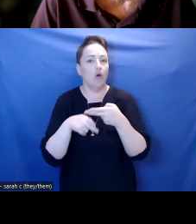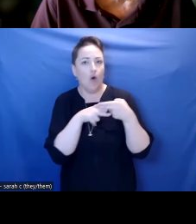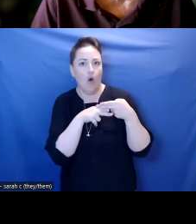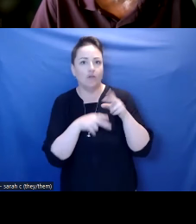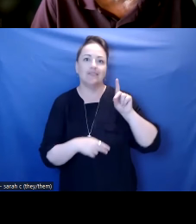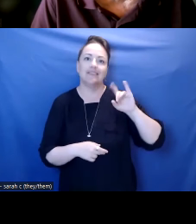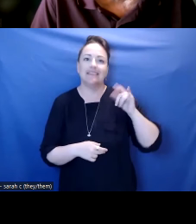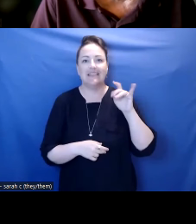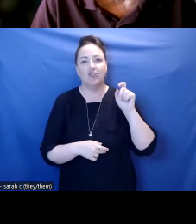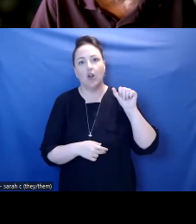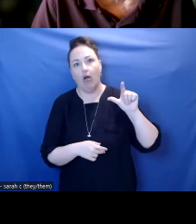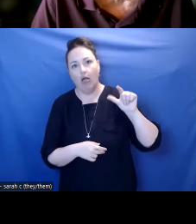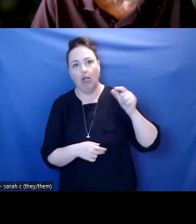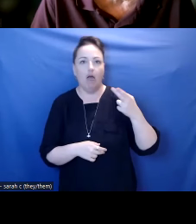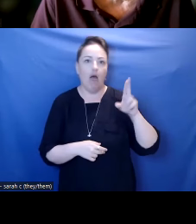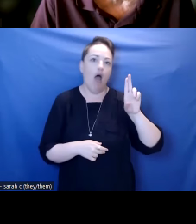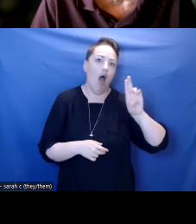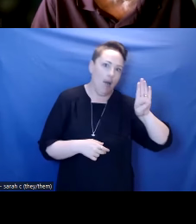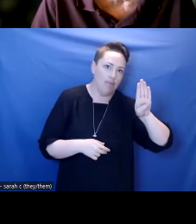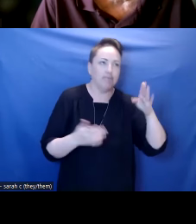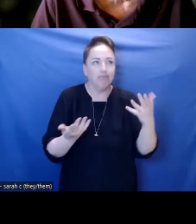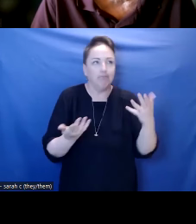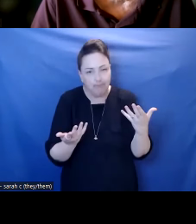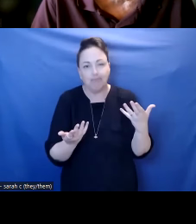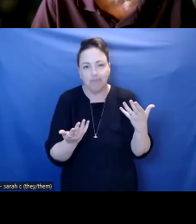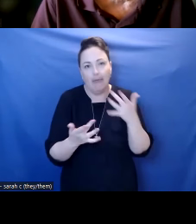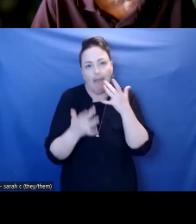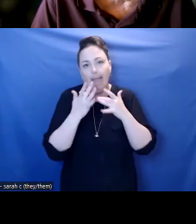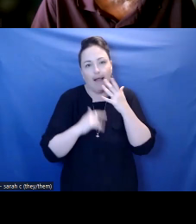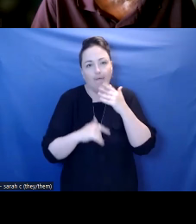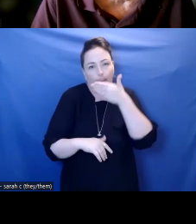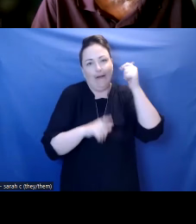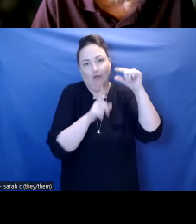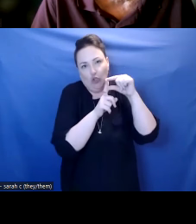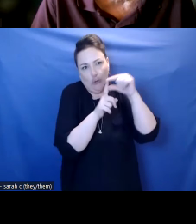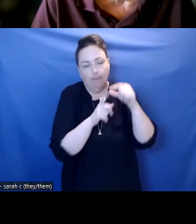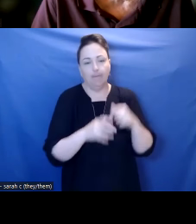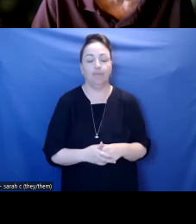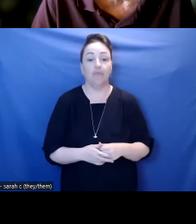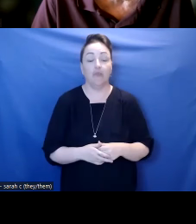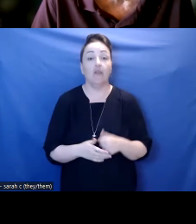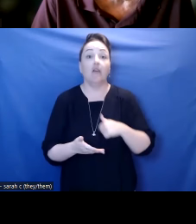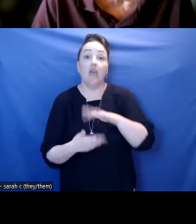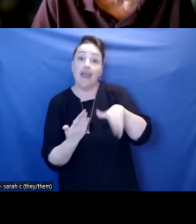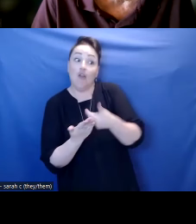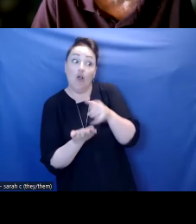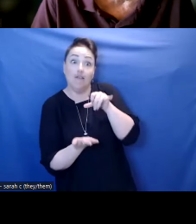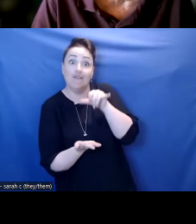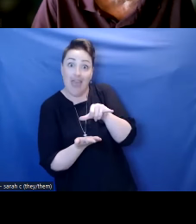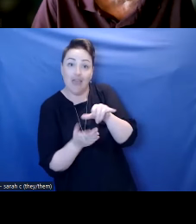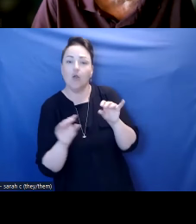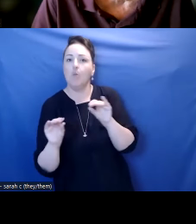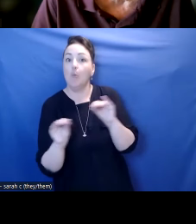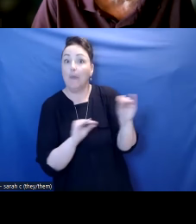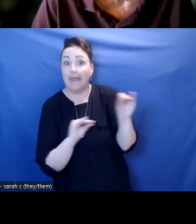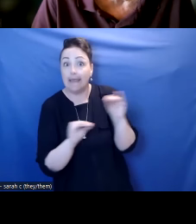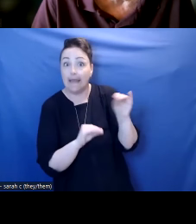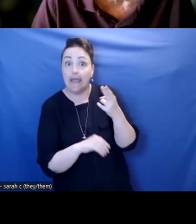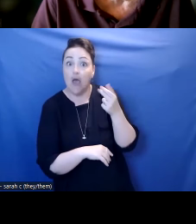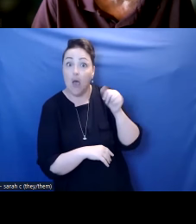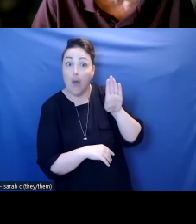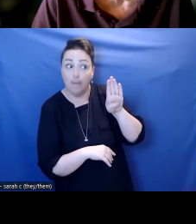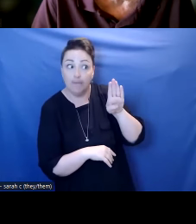of a better term. And all of that supported by a mobility hub, which would be a place where you could connect with zero